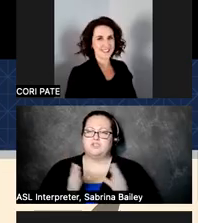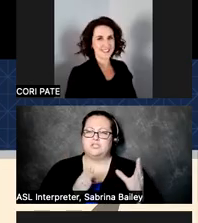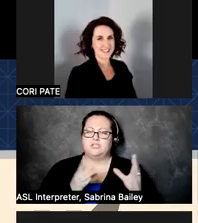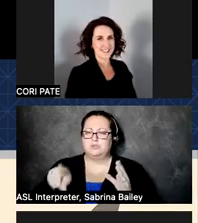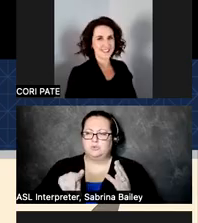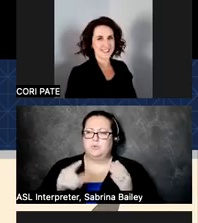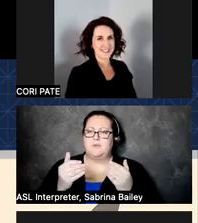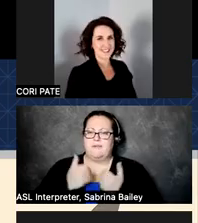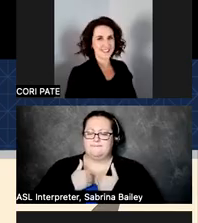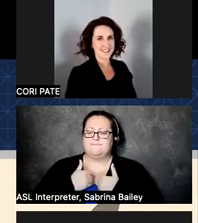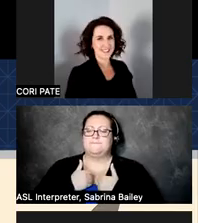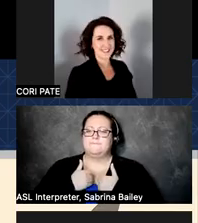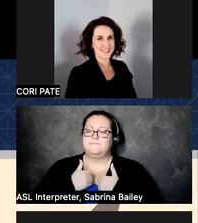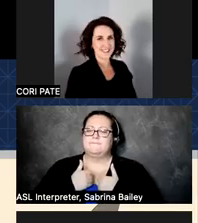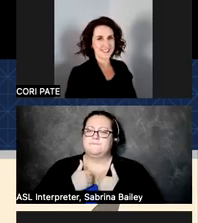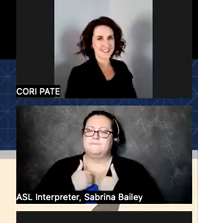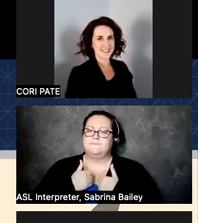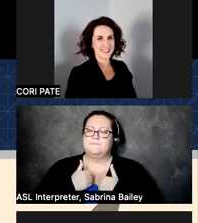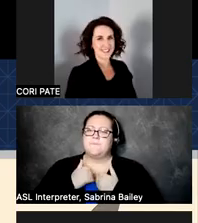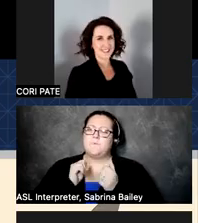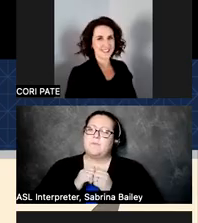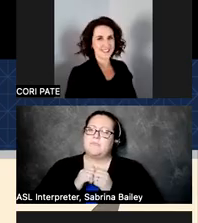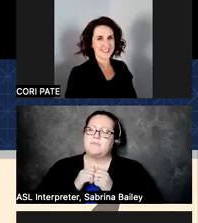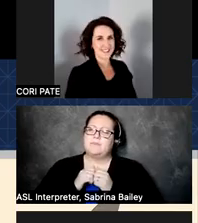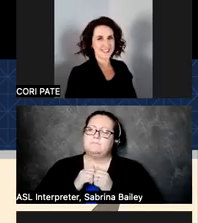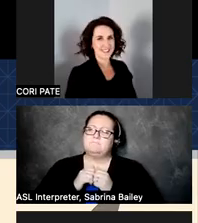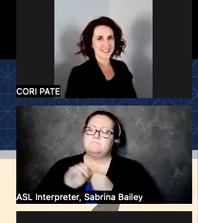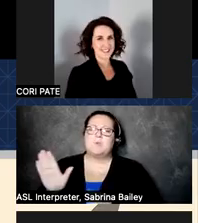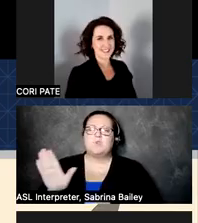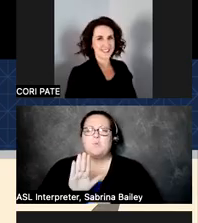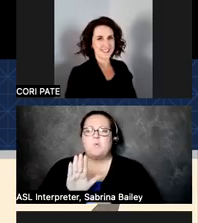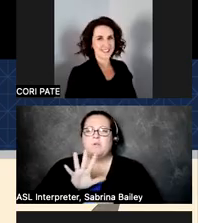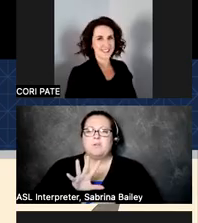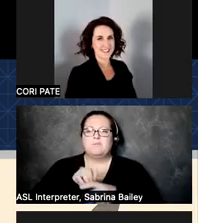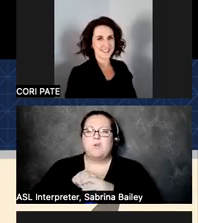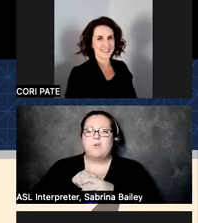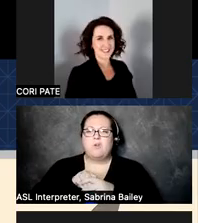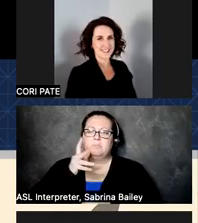existing among you in terms of your way of engage parents.